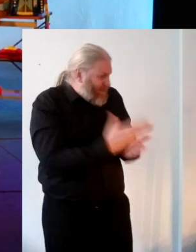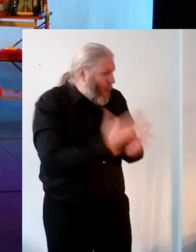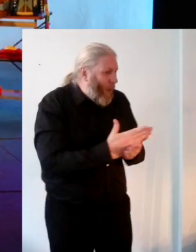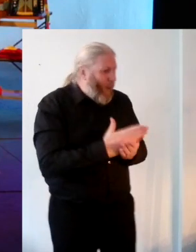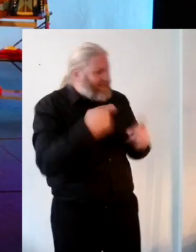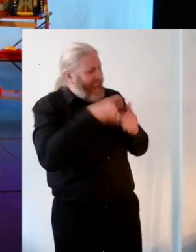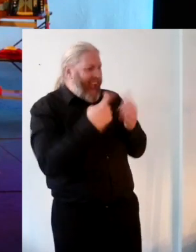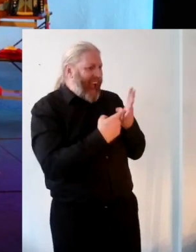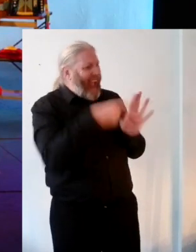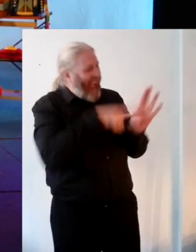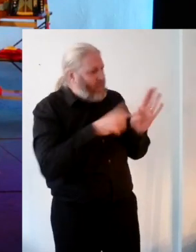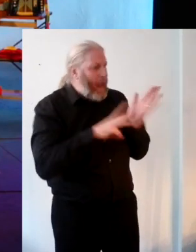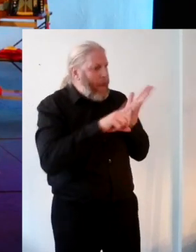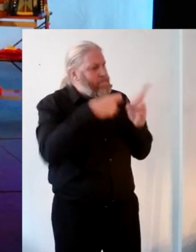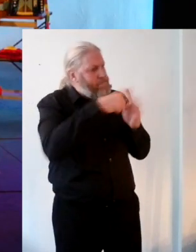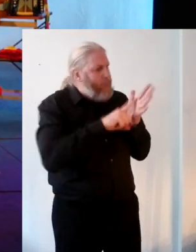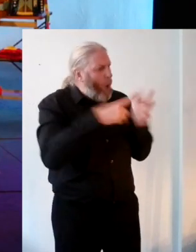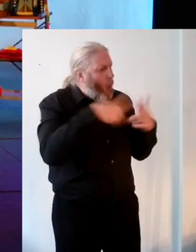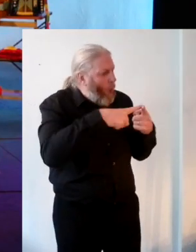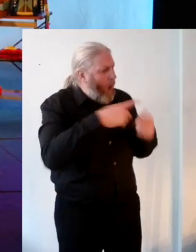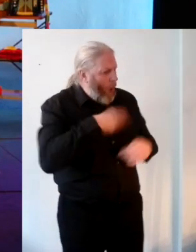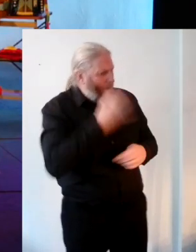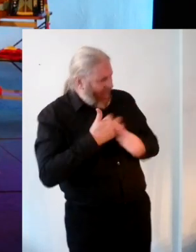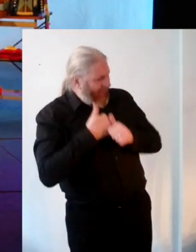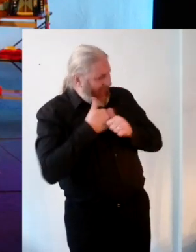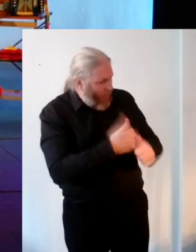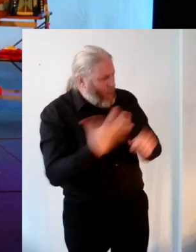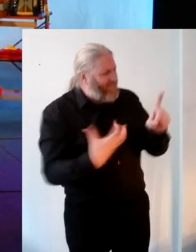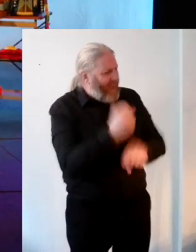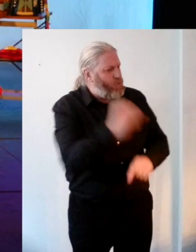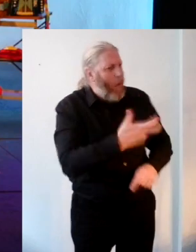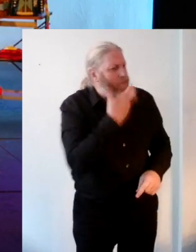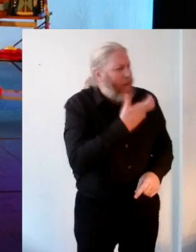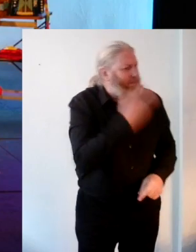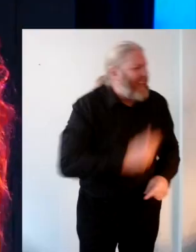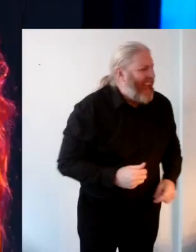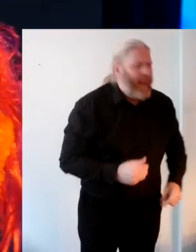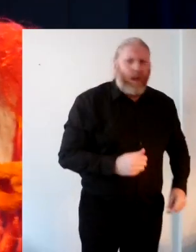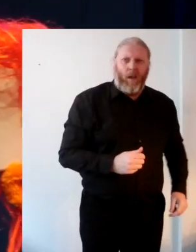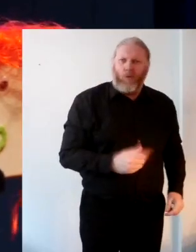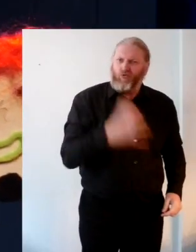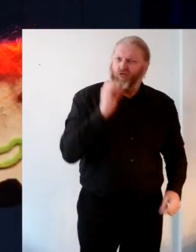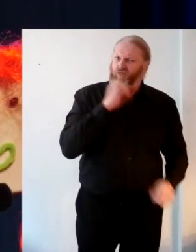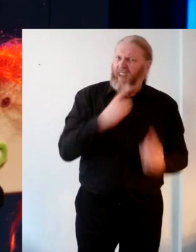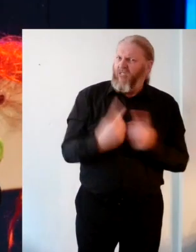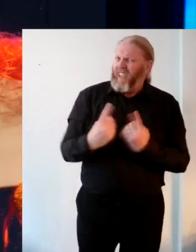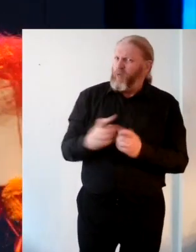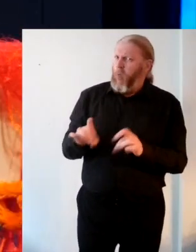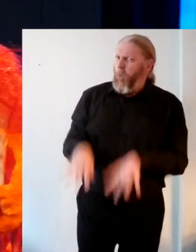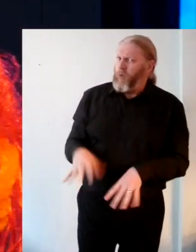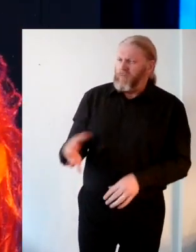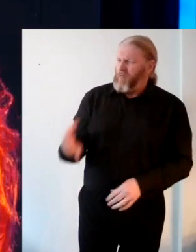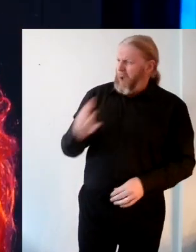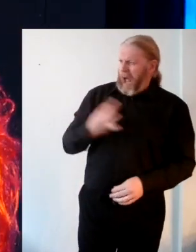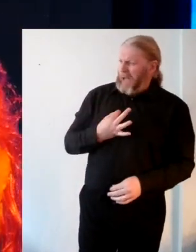from this country. I shall help you find your plums. What a strange and unusual thing to have lost and request at